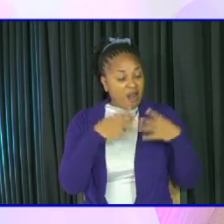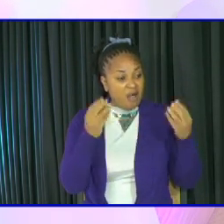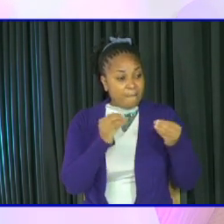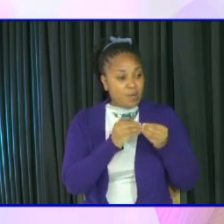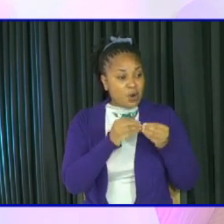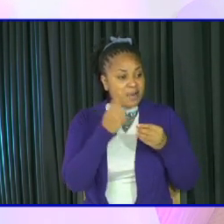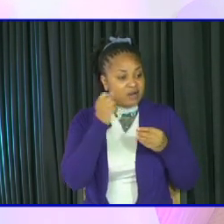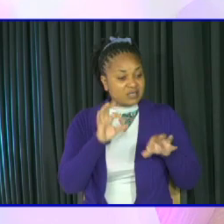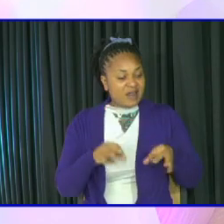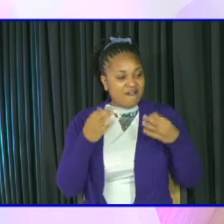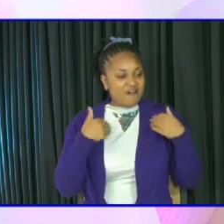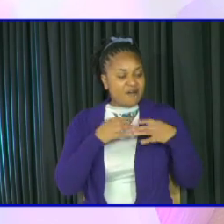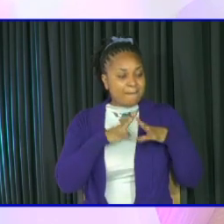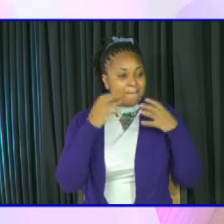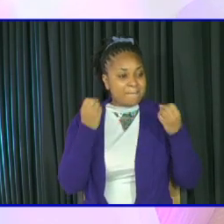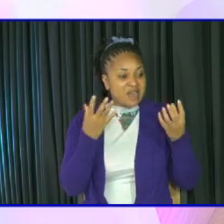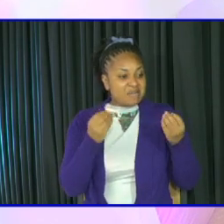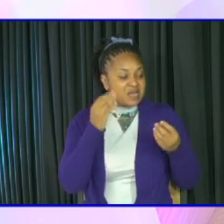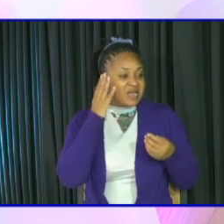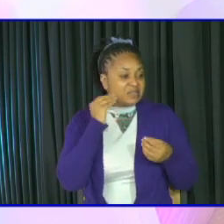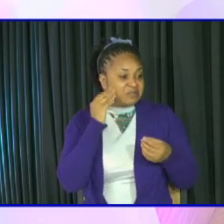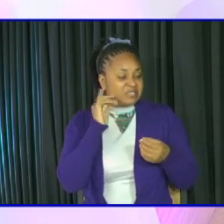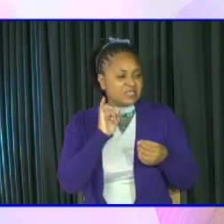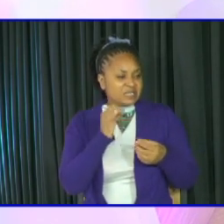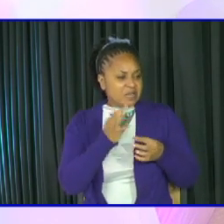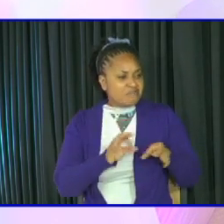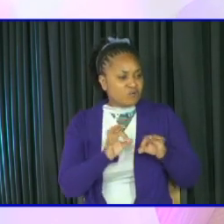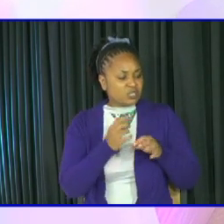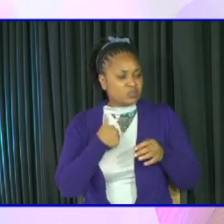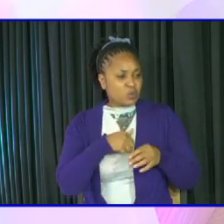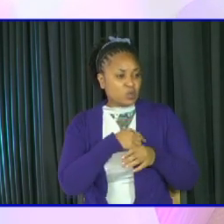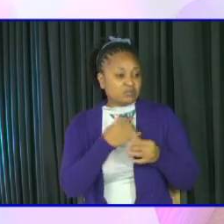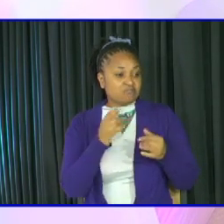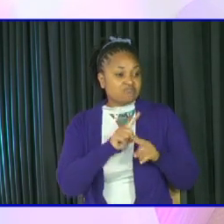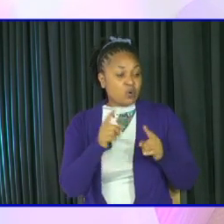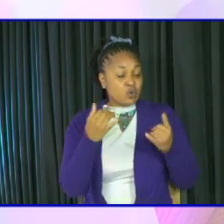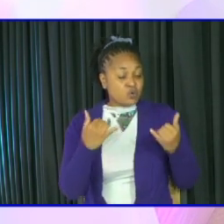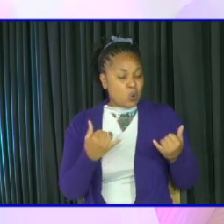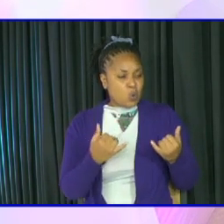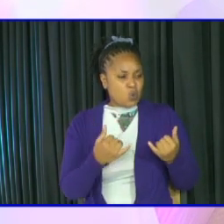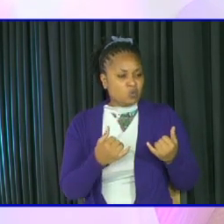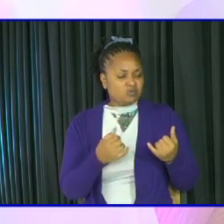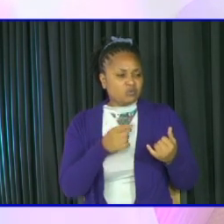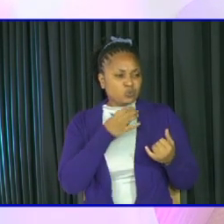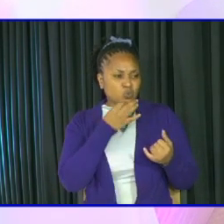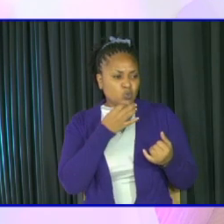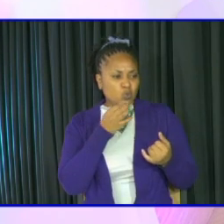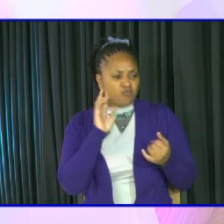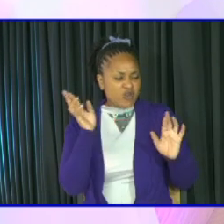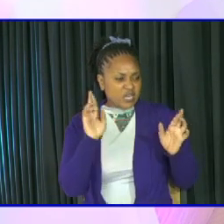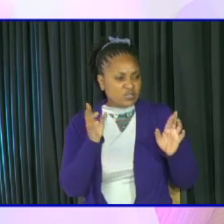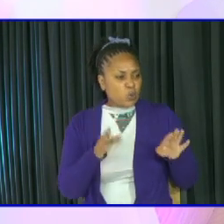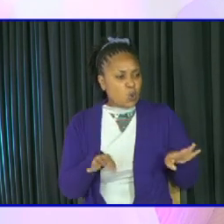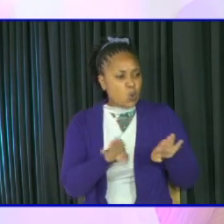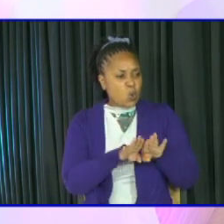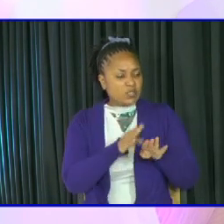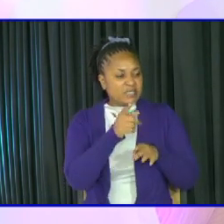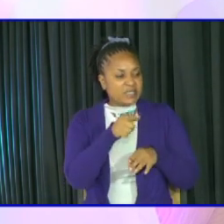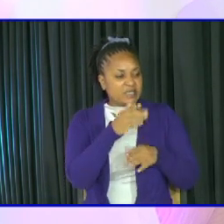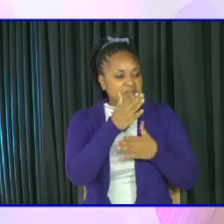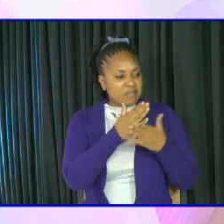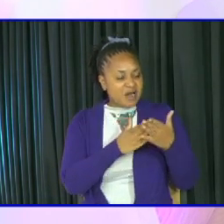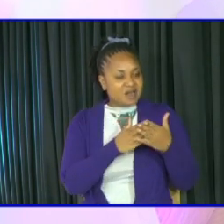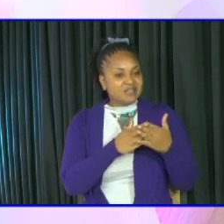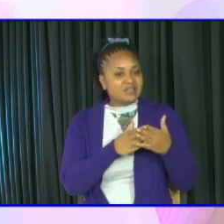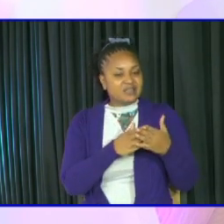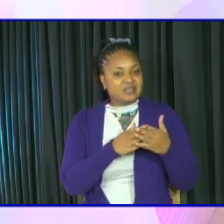of experiences that are relevant to us. As we prepare to close this segment, I invite for you to join us with Osana Praise as we